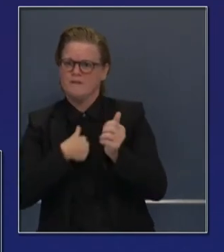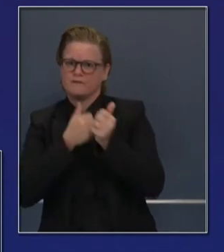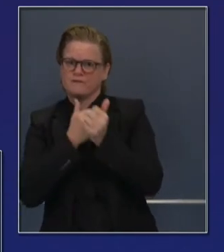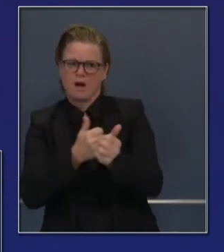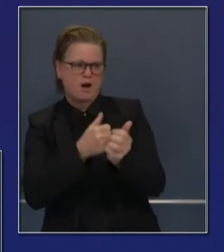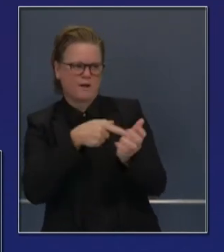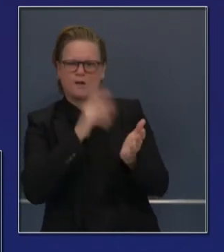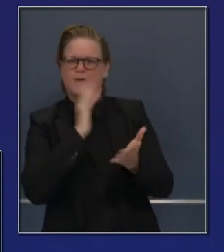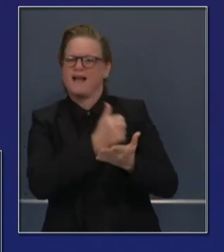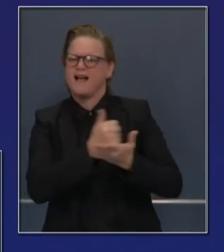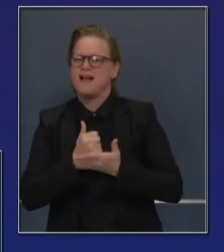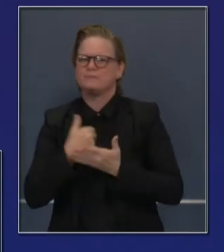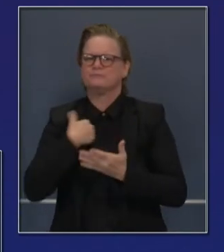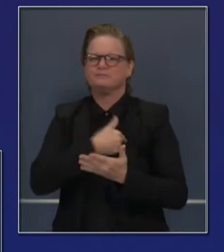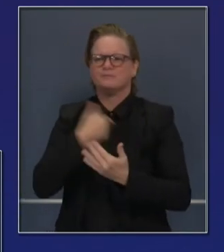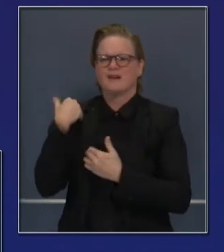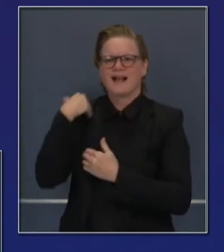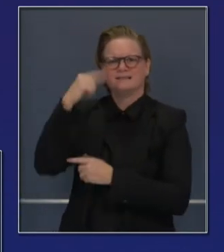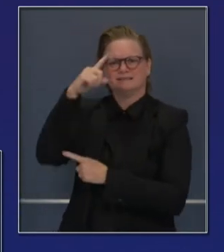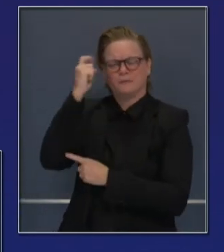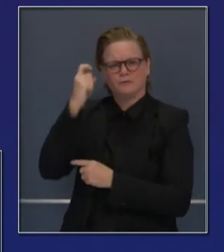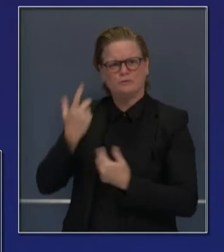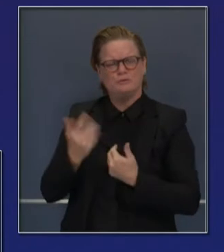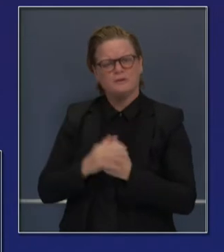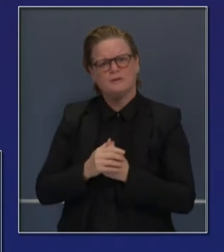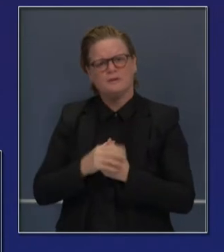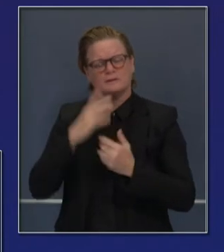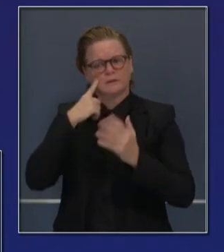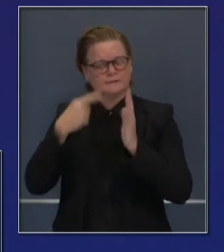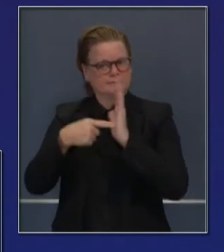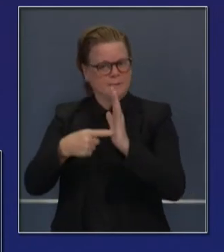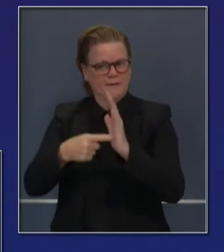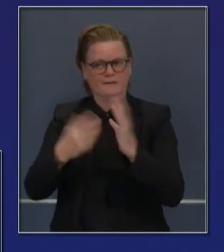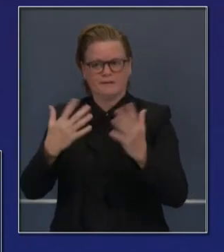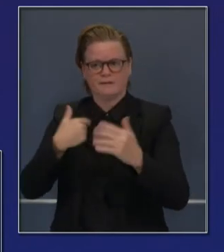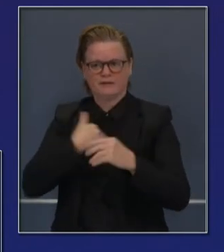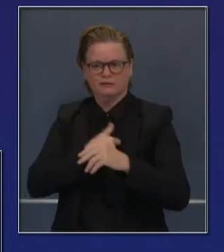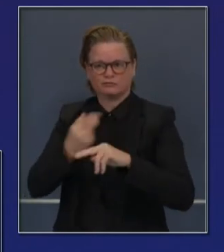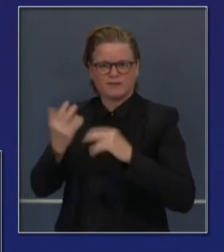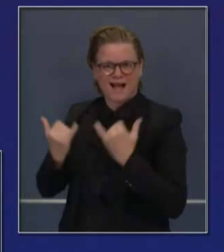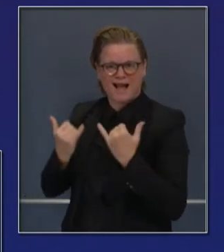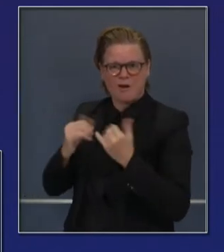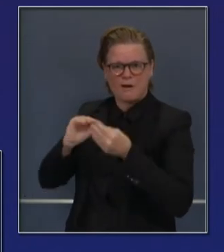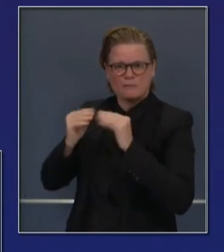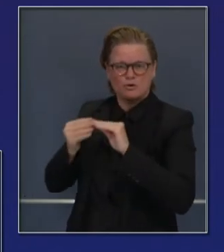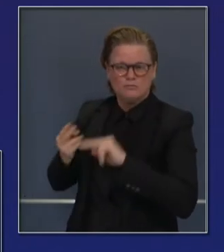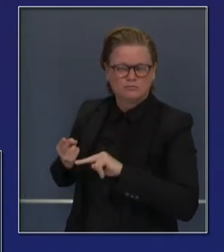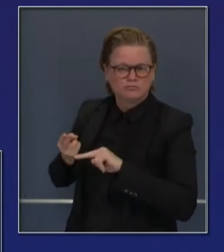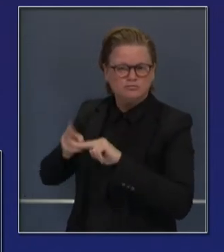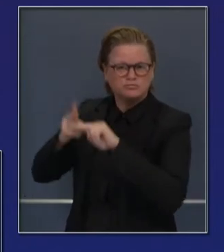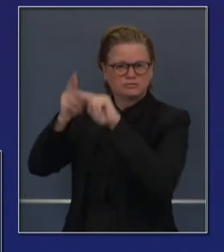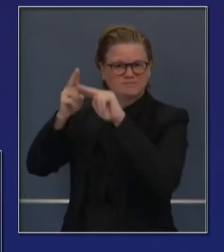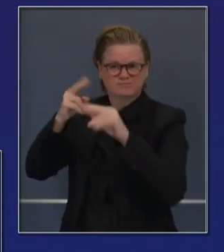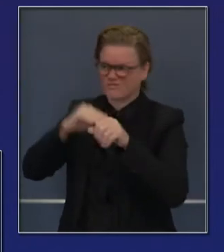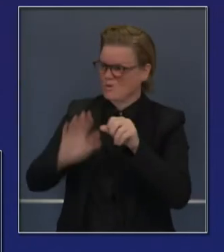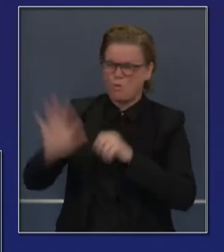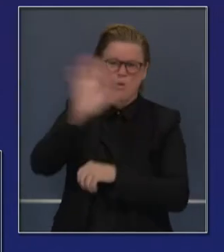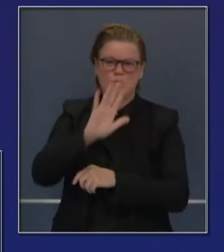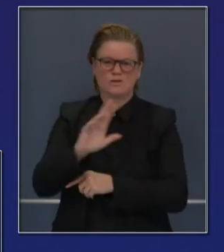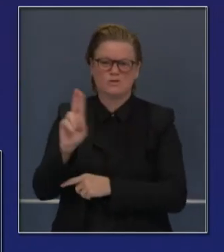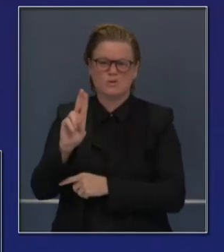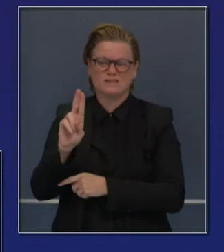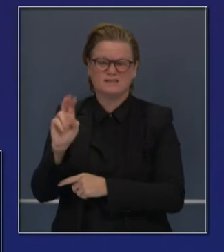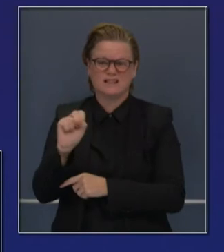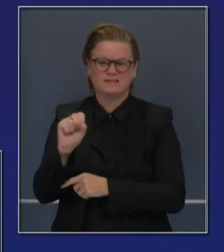not available to us, most notably because of the surge all across this country, the capacity of the federal government, the capacity for mutual